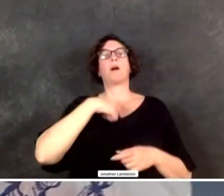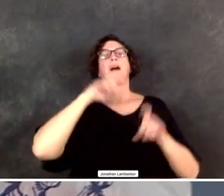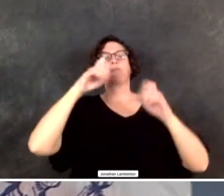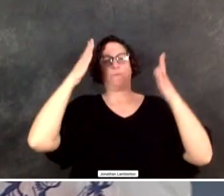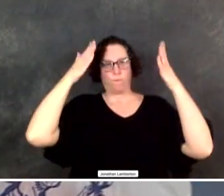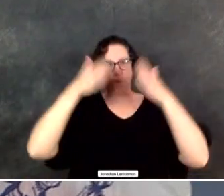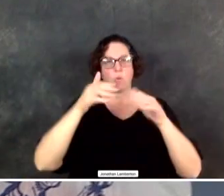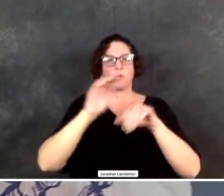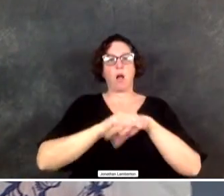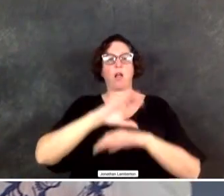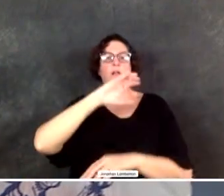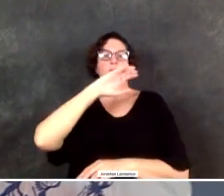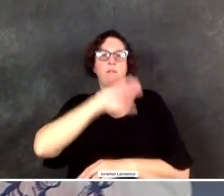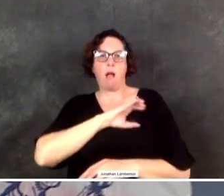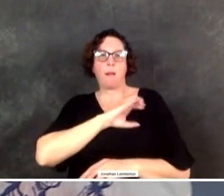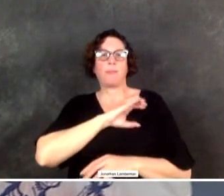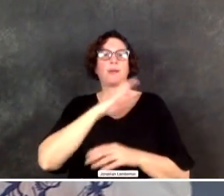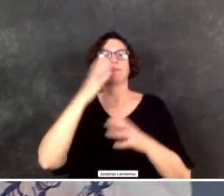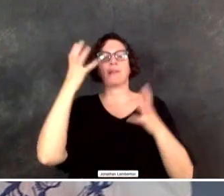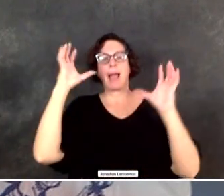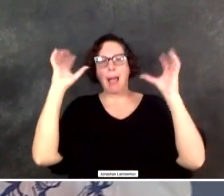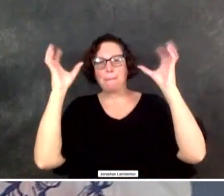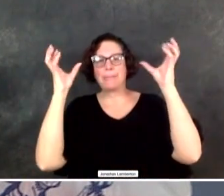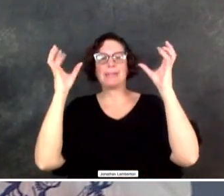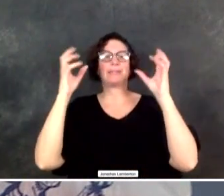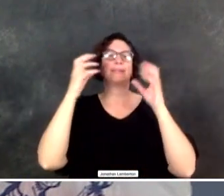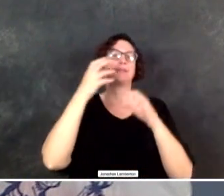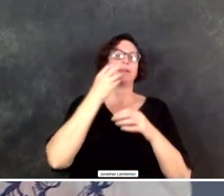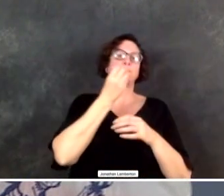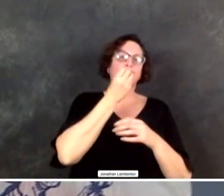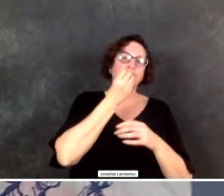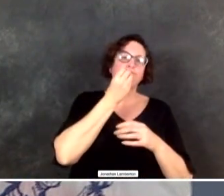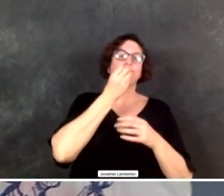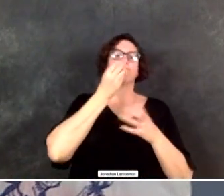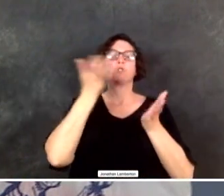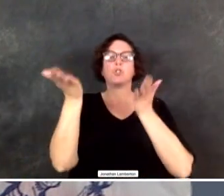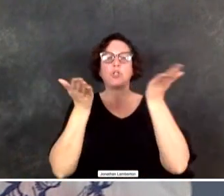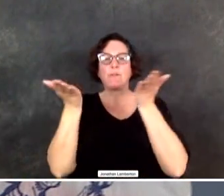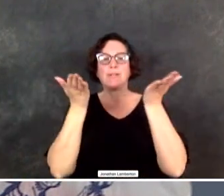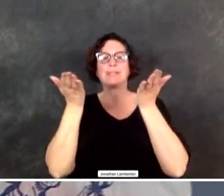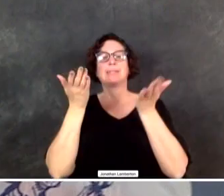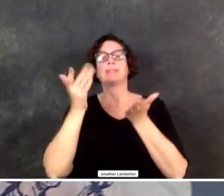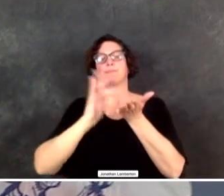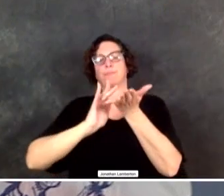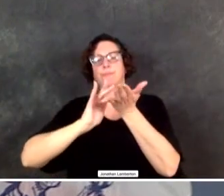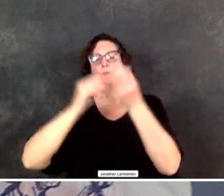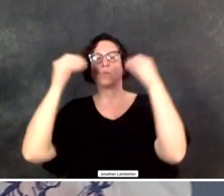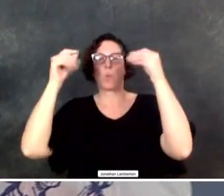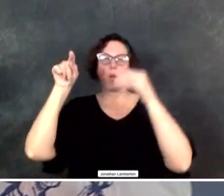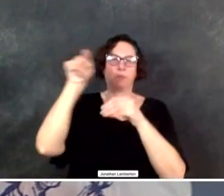deliveries? We have to look at the whole picture and decide what makes sense. So